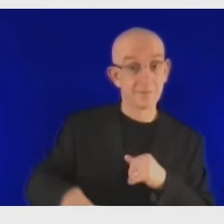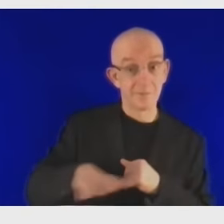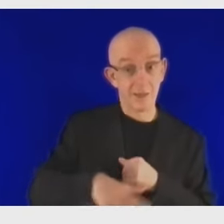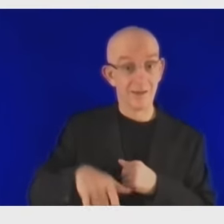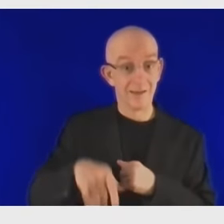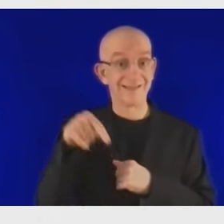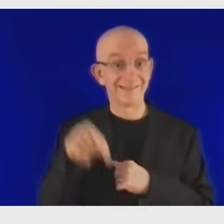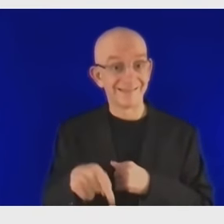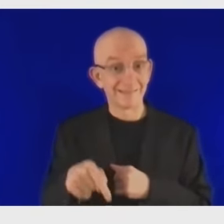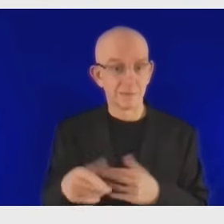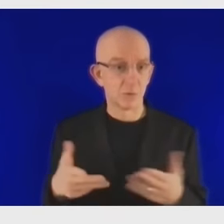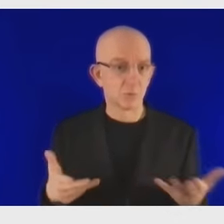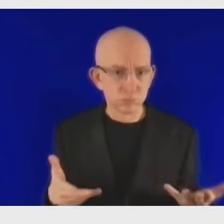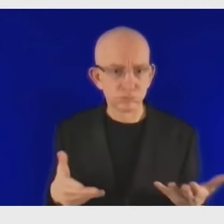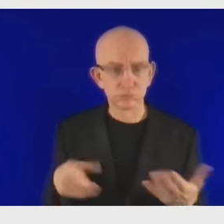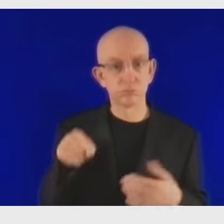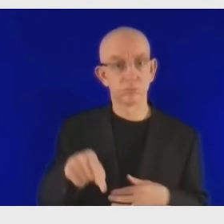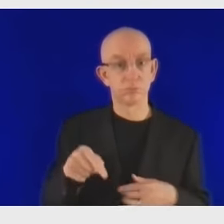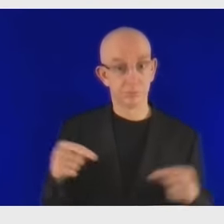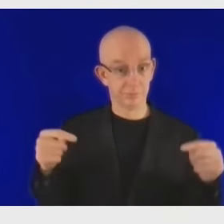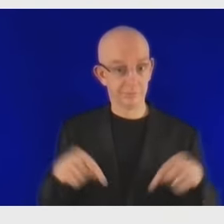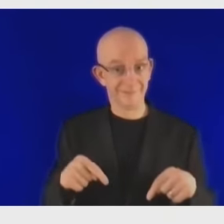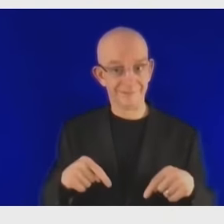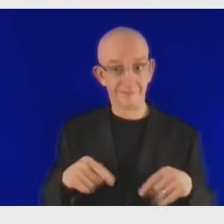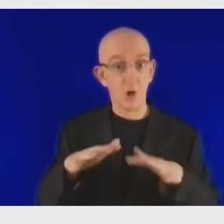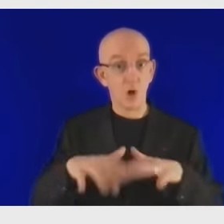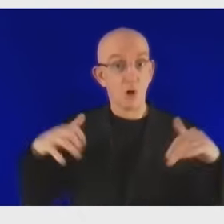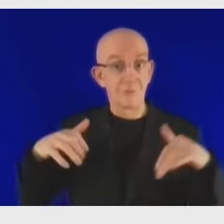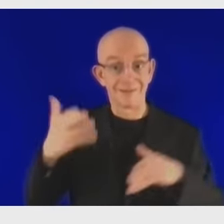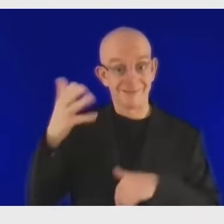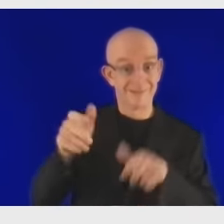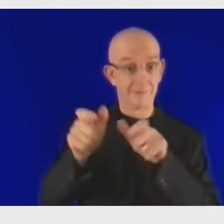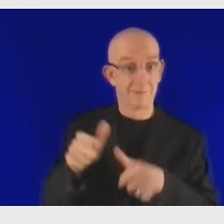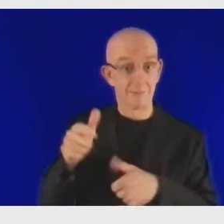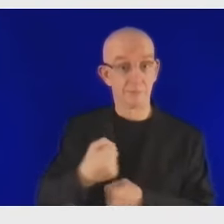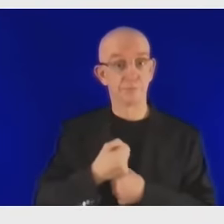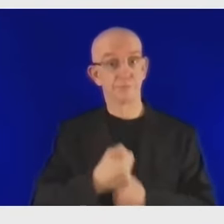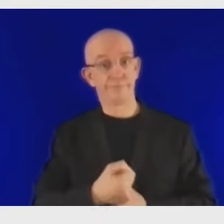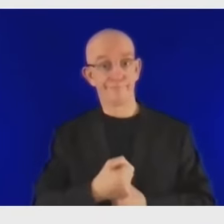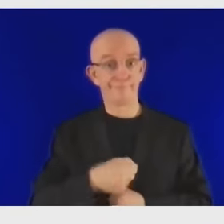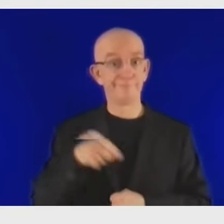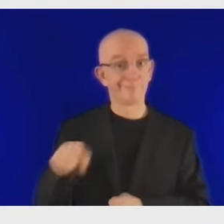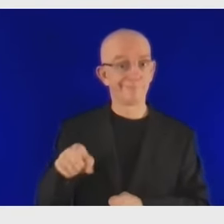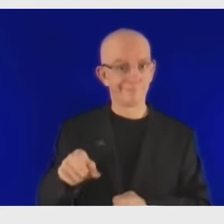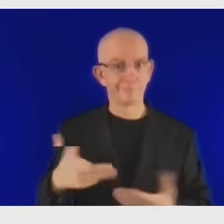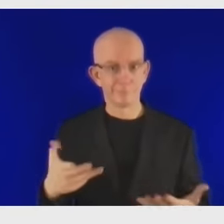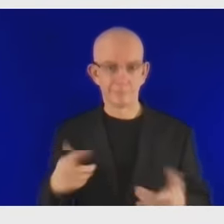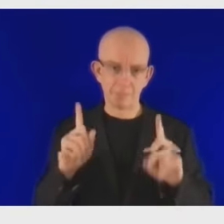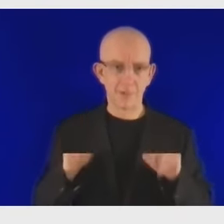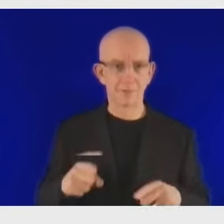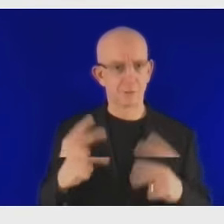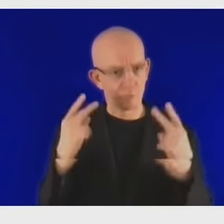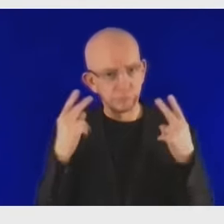We're going to adapt in terms of human rights, put those human rights at the center of every single conversation if we are not